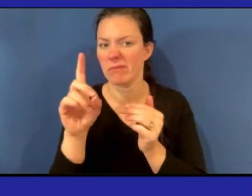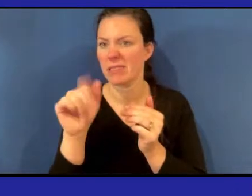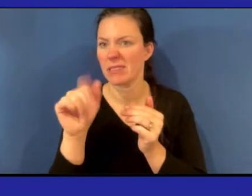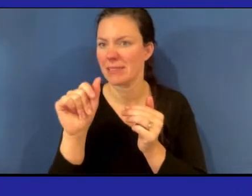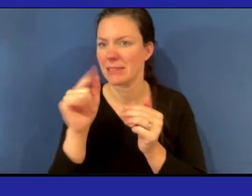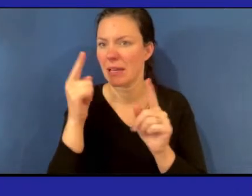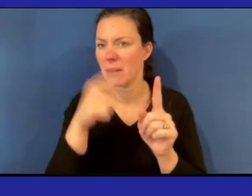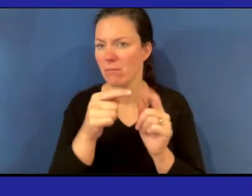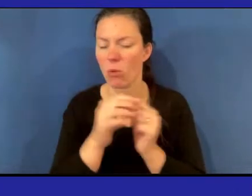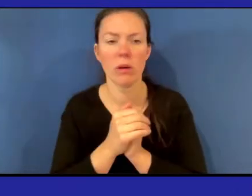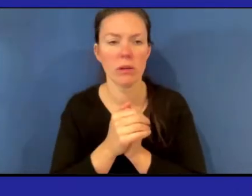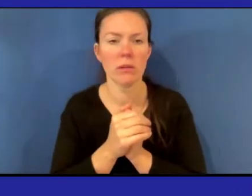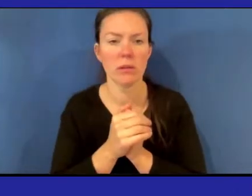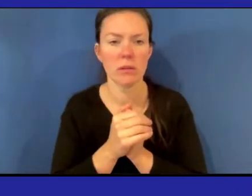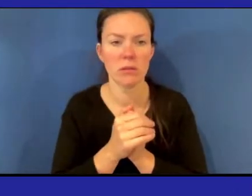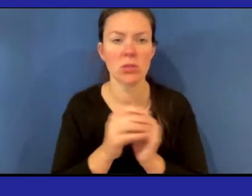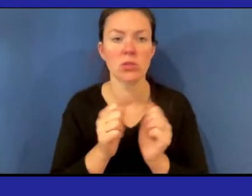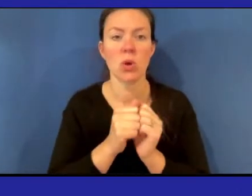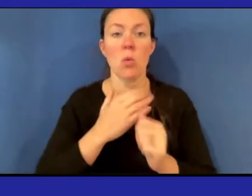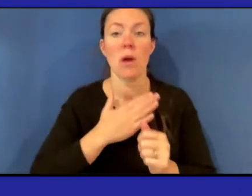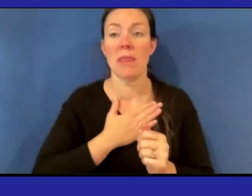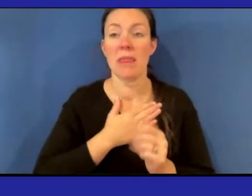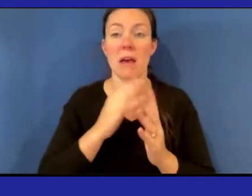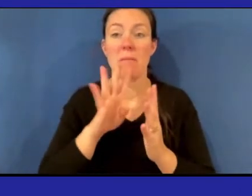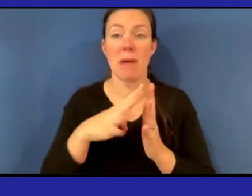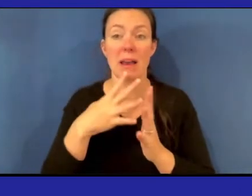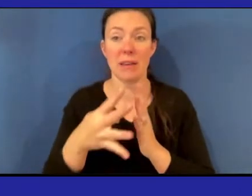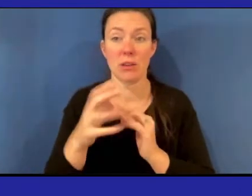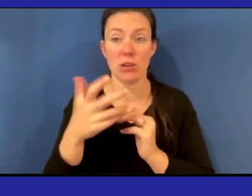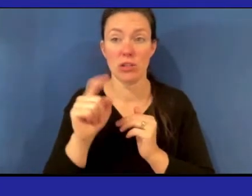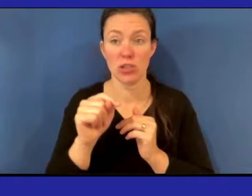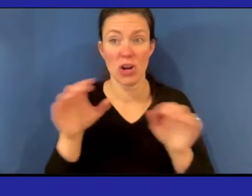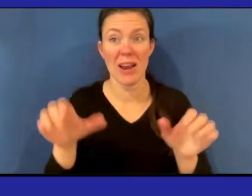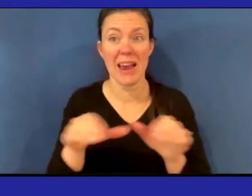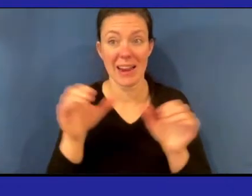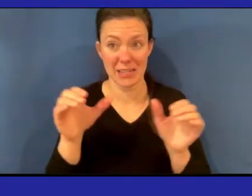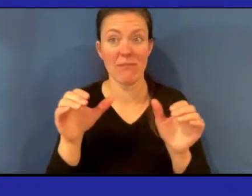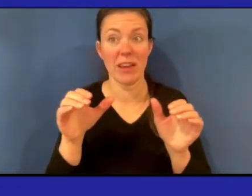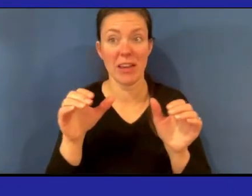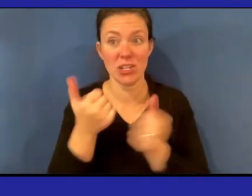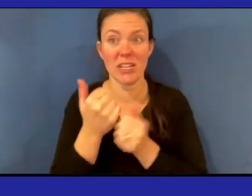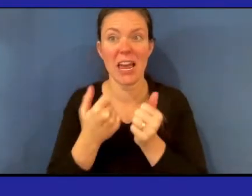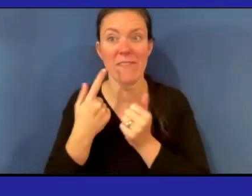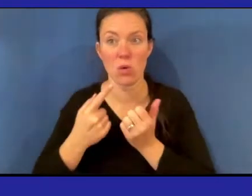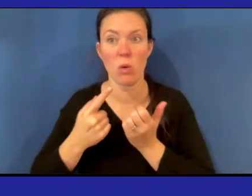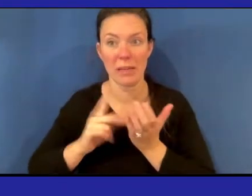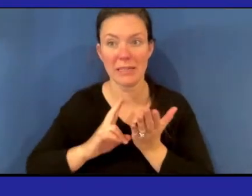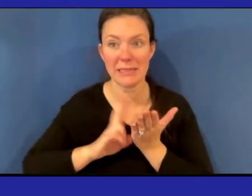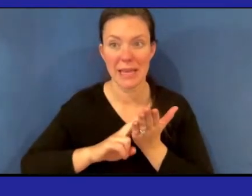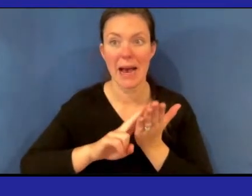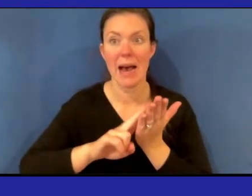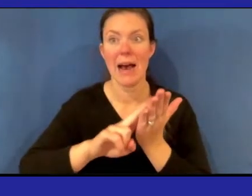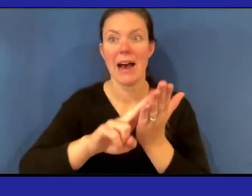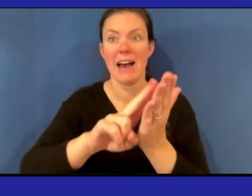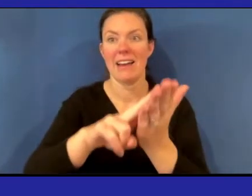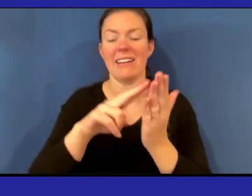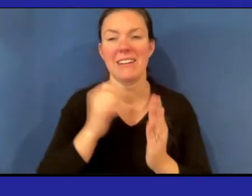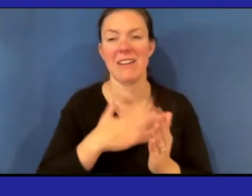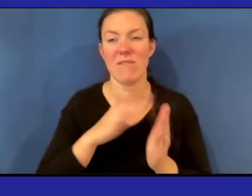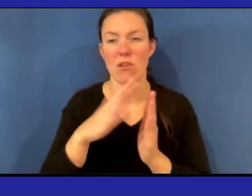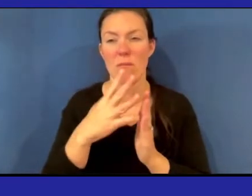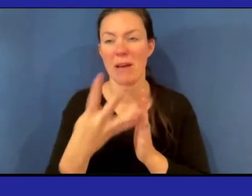it with MyChart activations when everyone needed to sign up for MyChart to see their COVID test